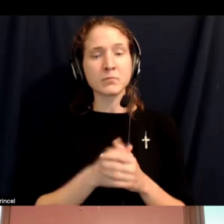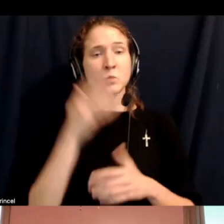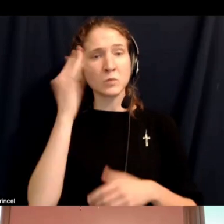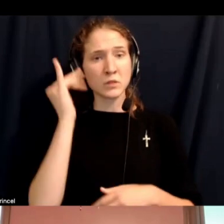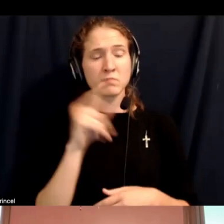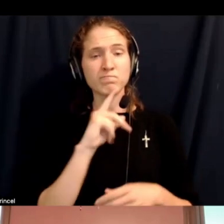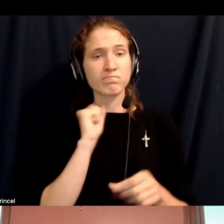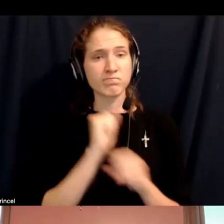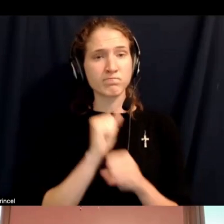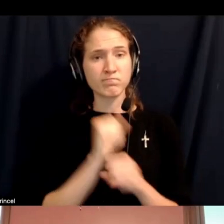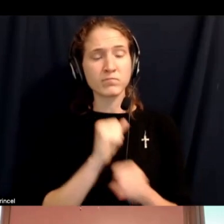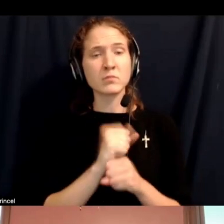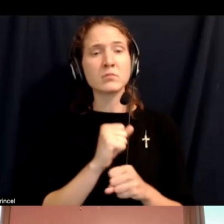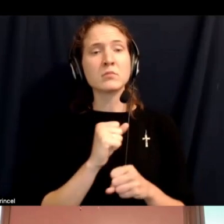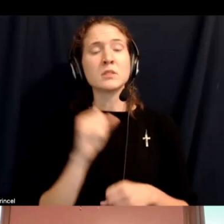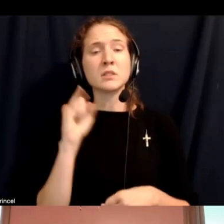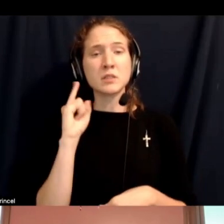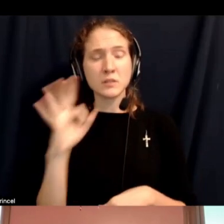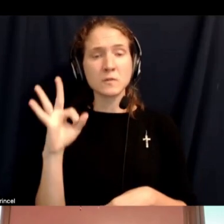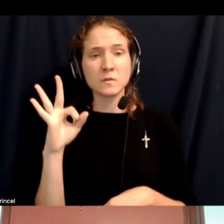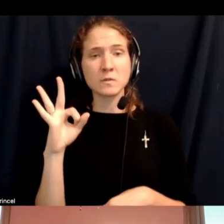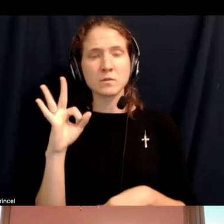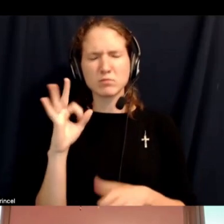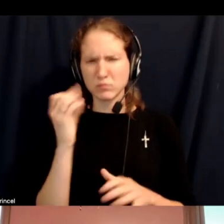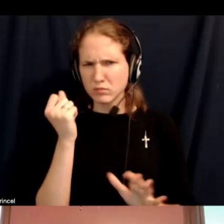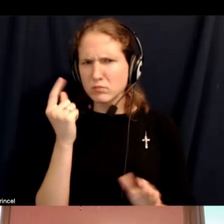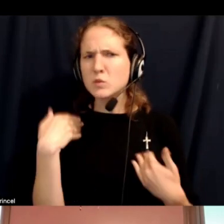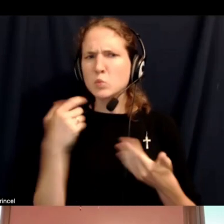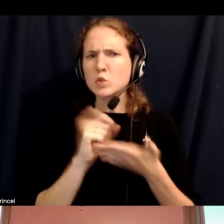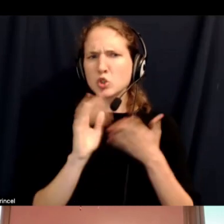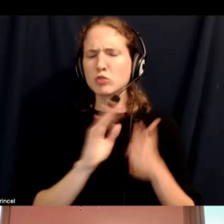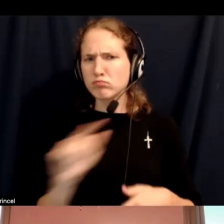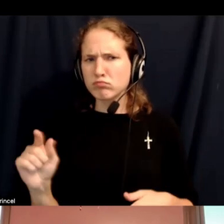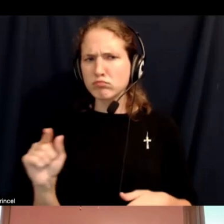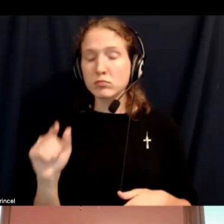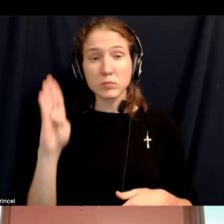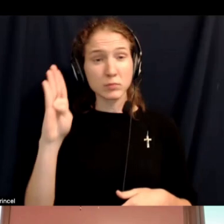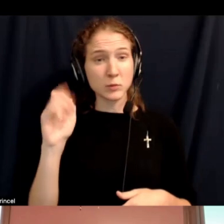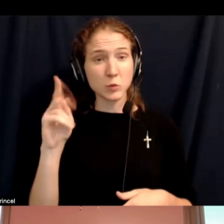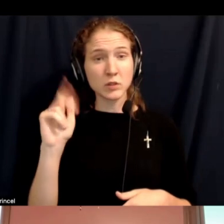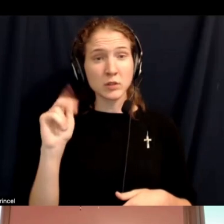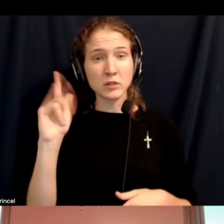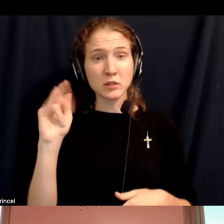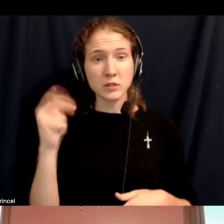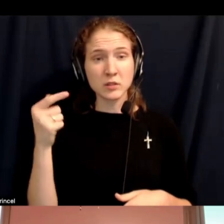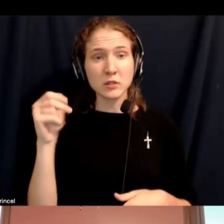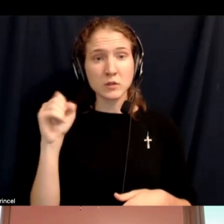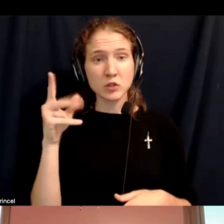fact, if I were, and there are writers, I think Barbara Kingsolver is a novelist